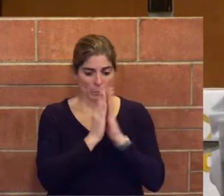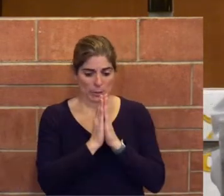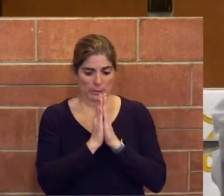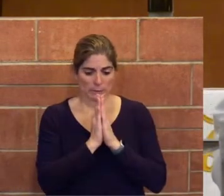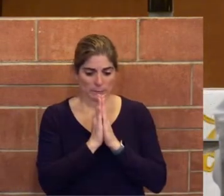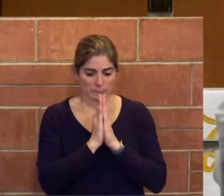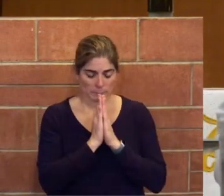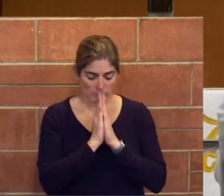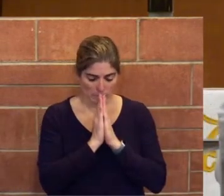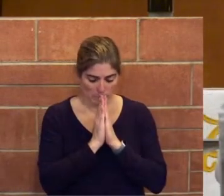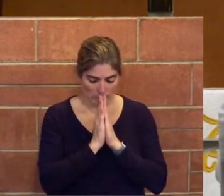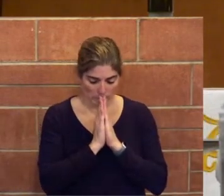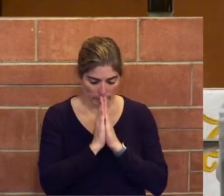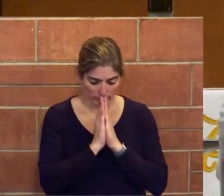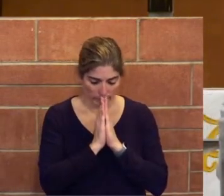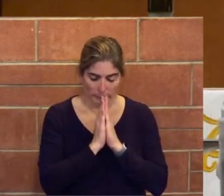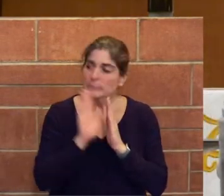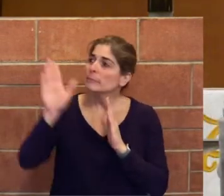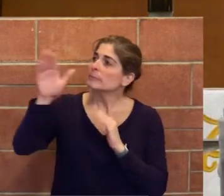our prayer.